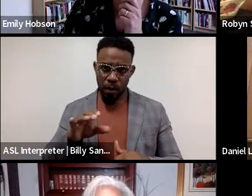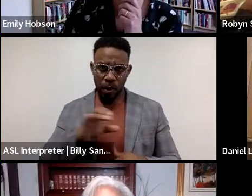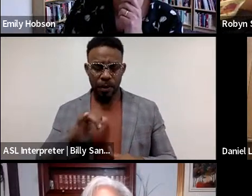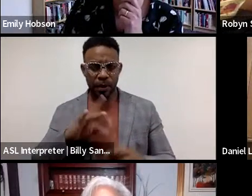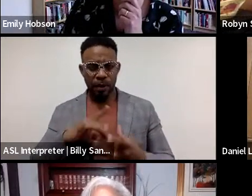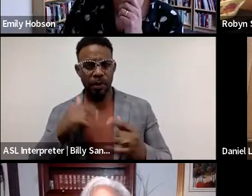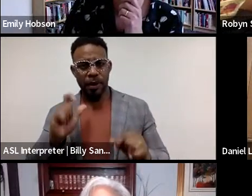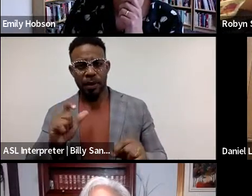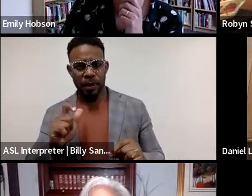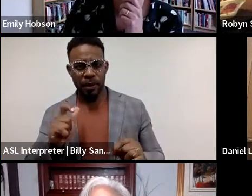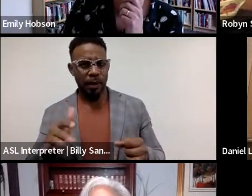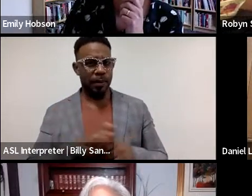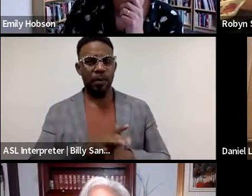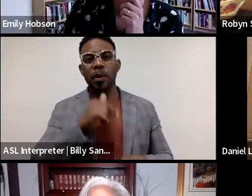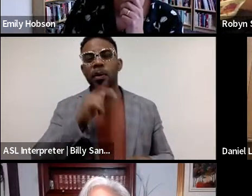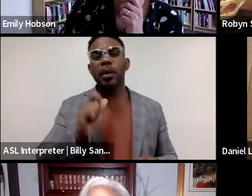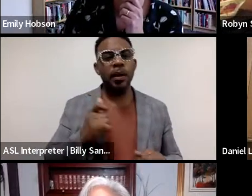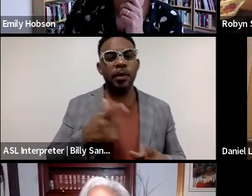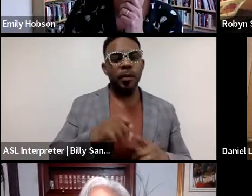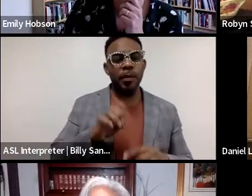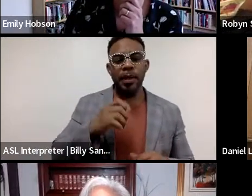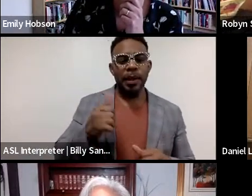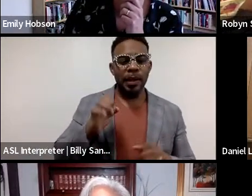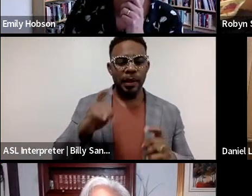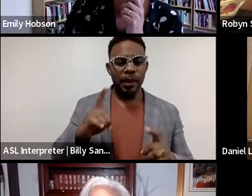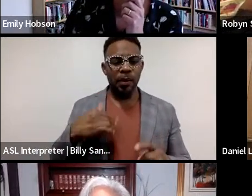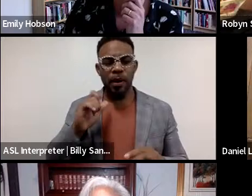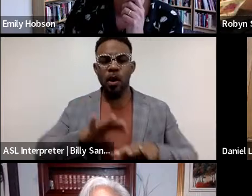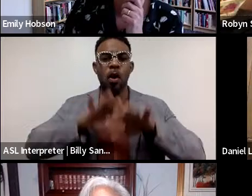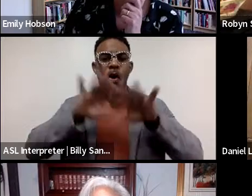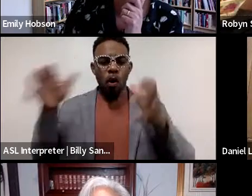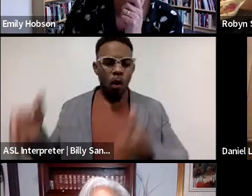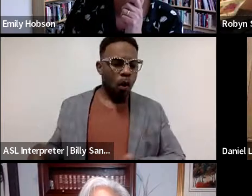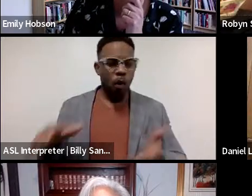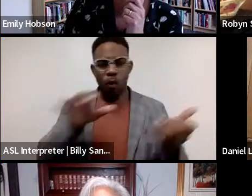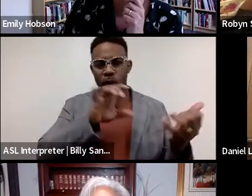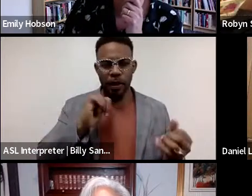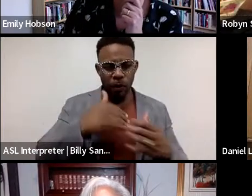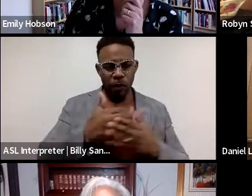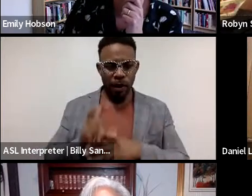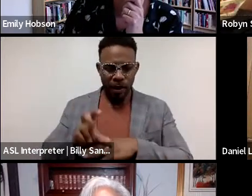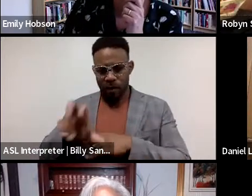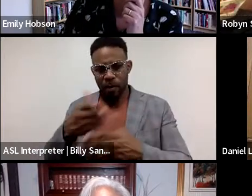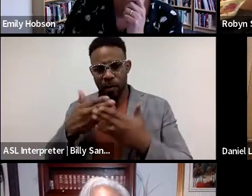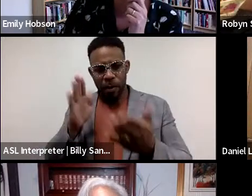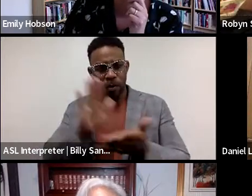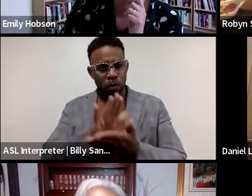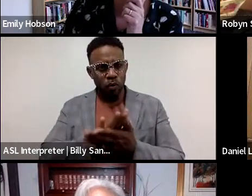said we don't need this remedial education. We need an overhaul, and we need new investments in public